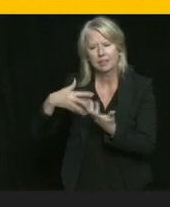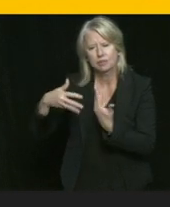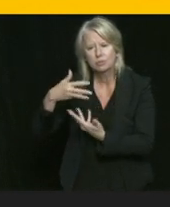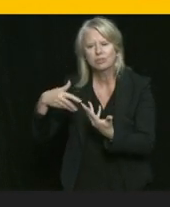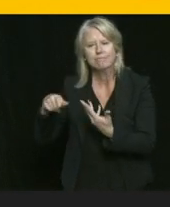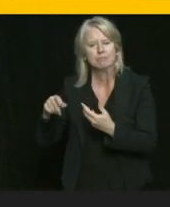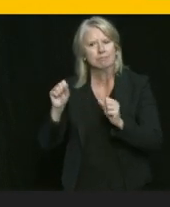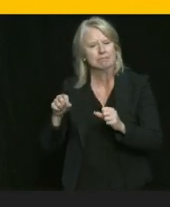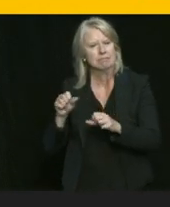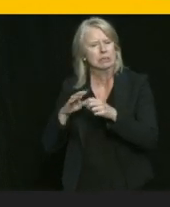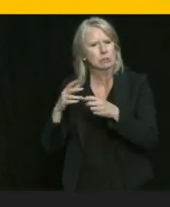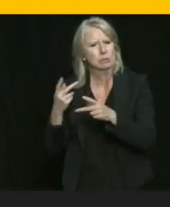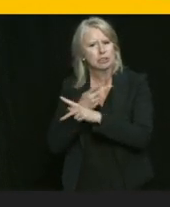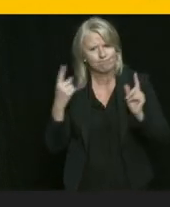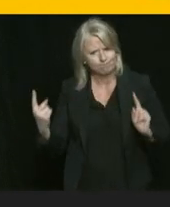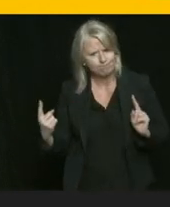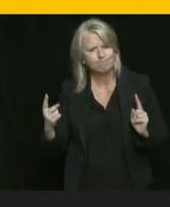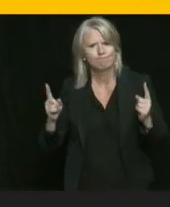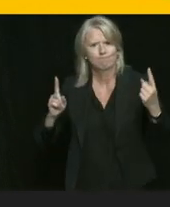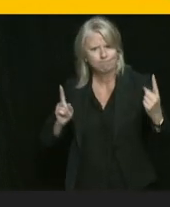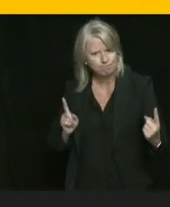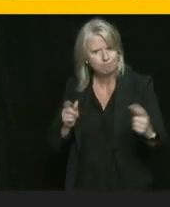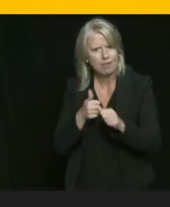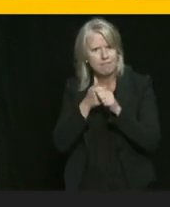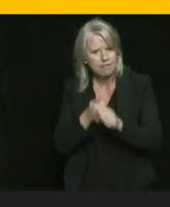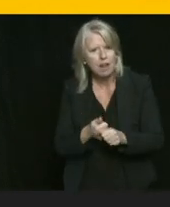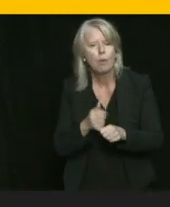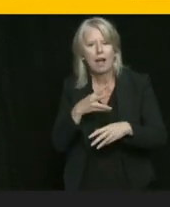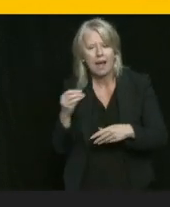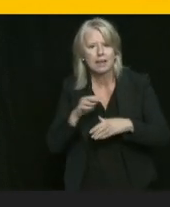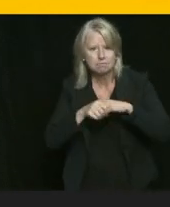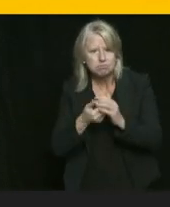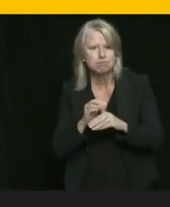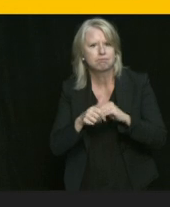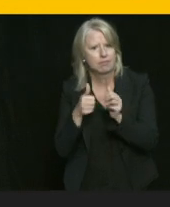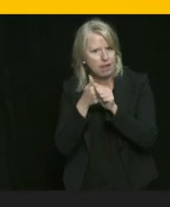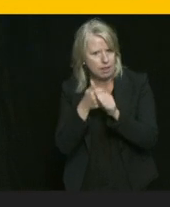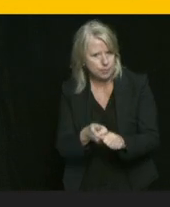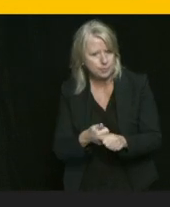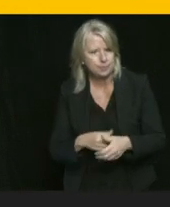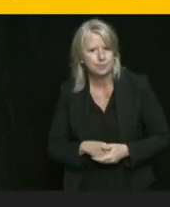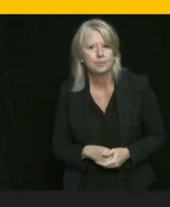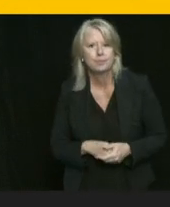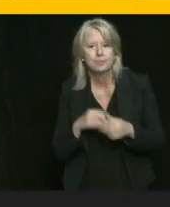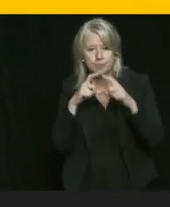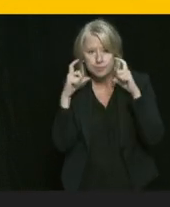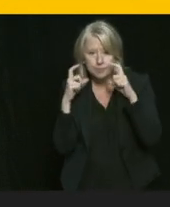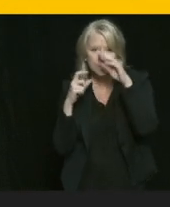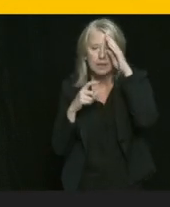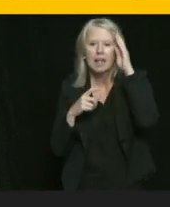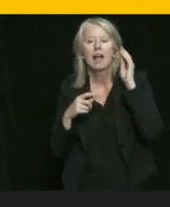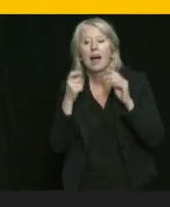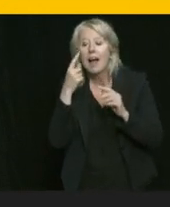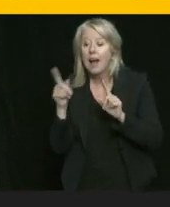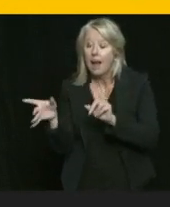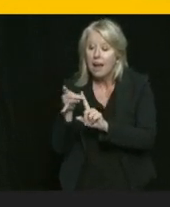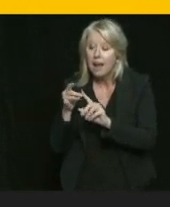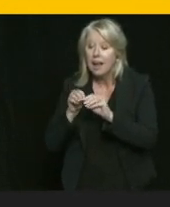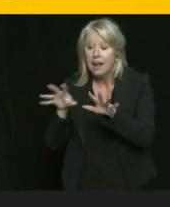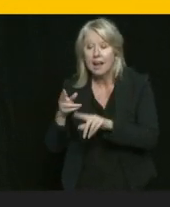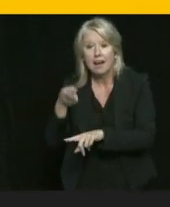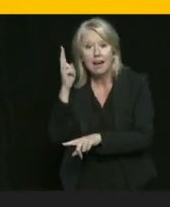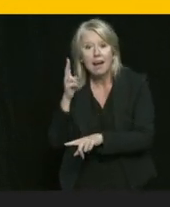stretched, population-based public health measures and good hygiene practices. But where infection rates are high, and health and other